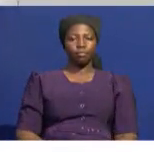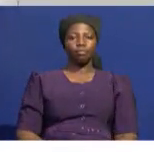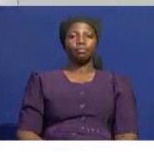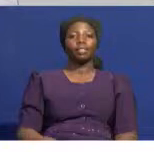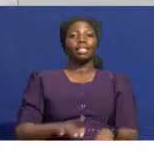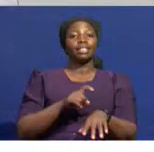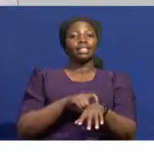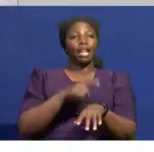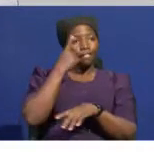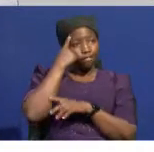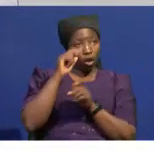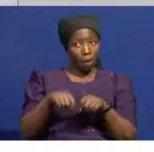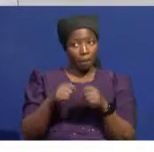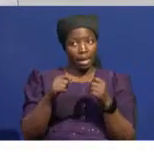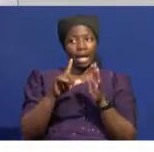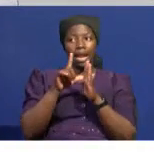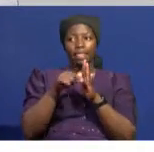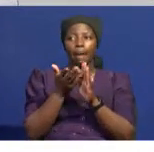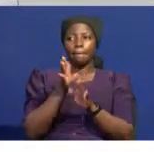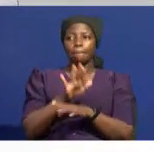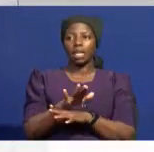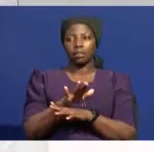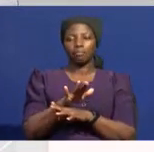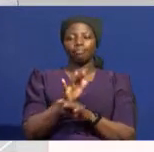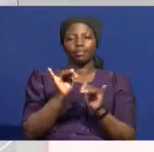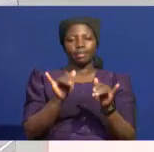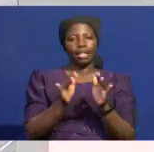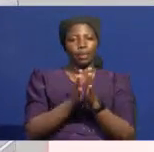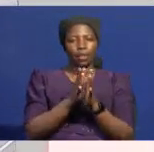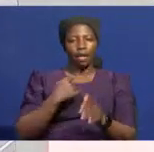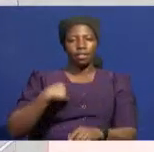Right, it's time for a quick break and we'll be back in a short while. Stay with us.